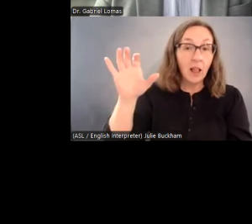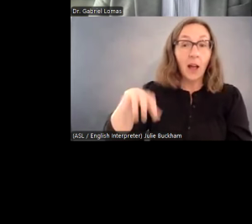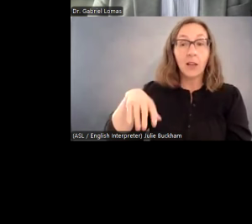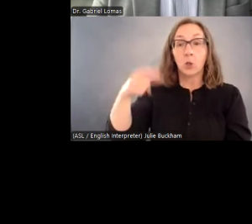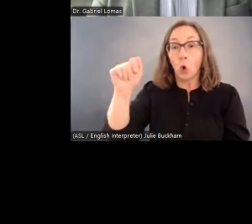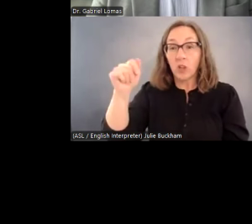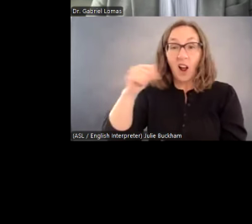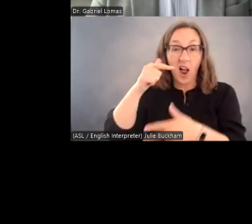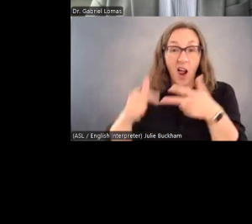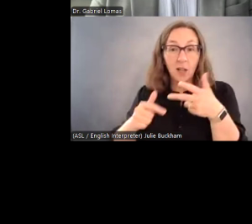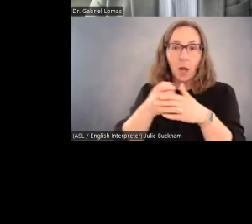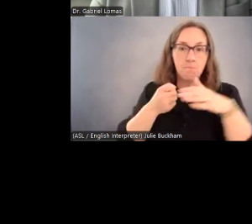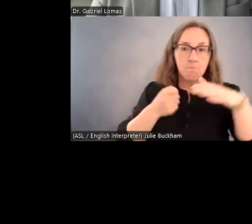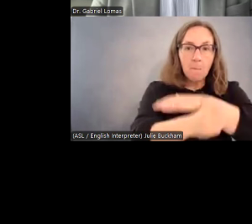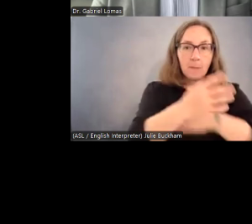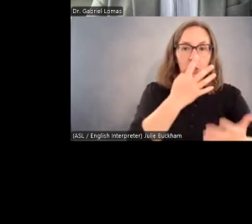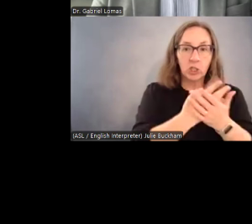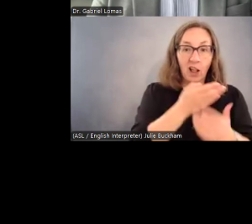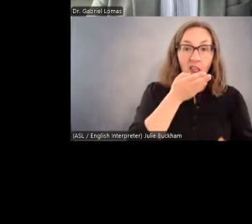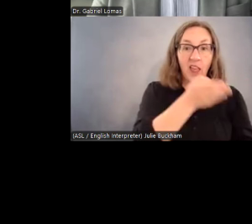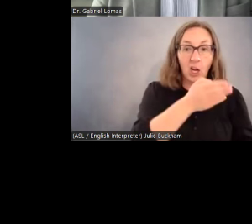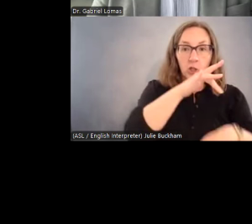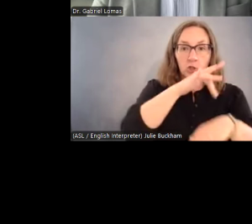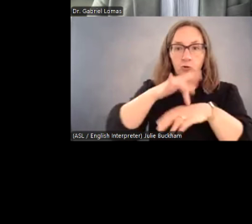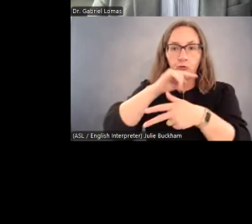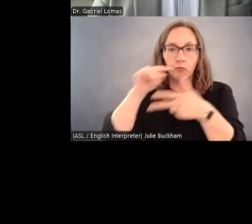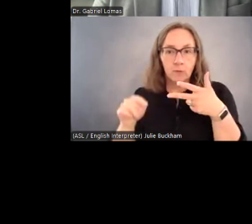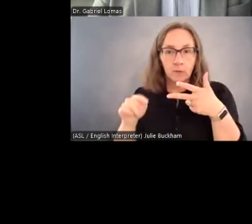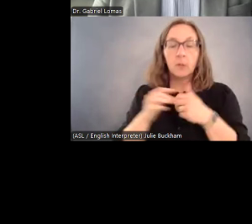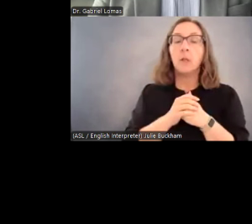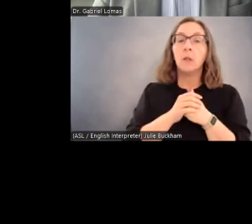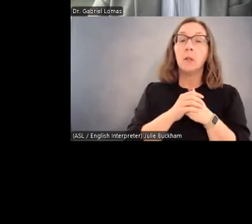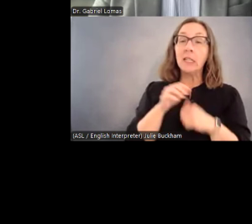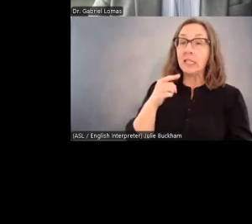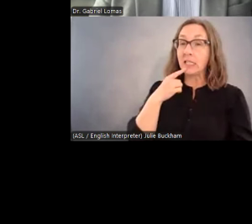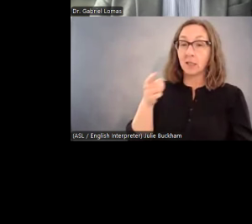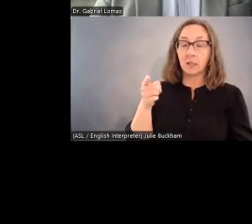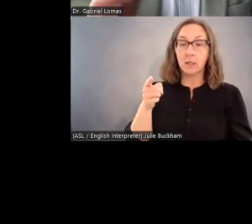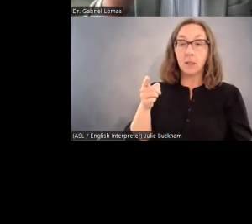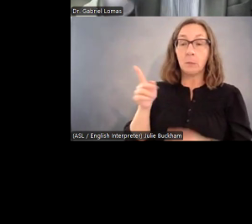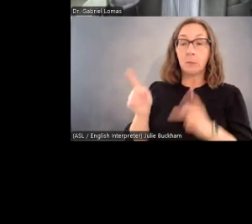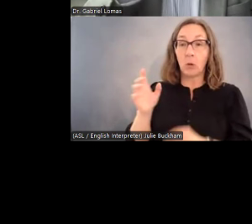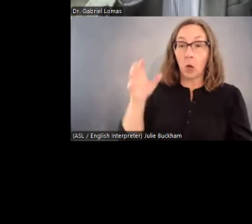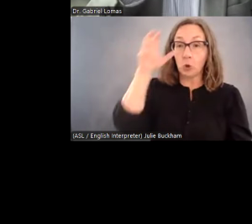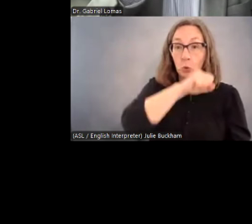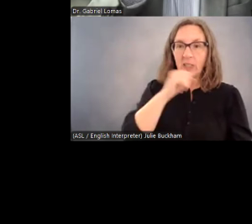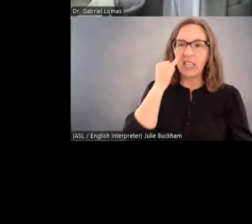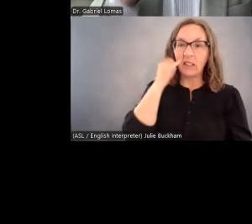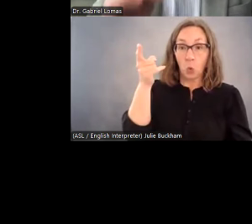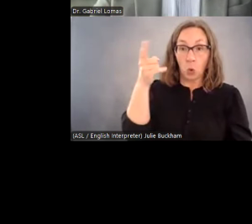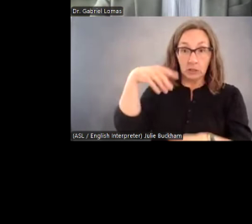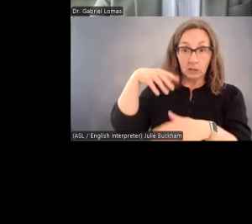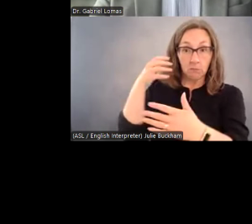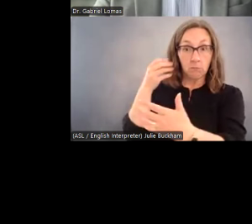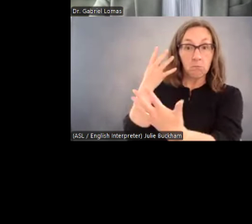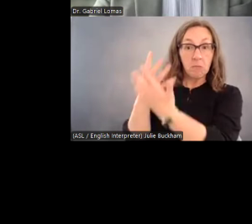Georgia. And he talks about how there is this assumption that anyone in prison is violent and this fear.